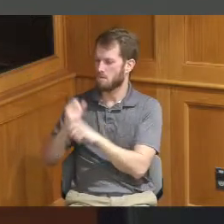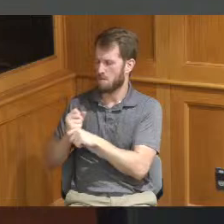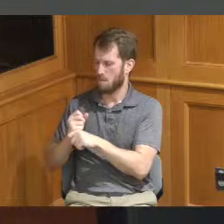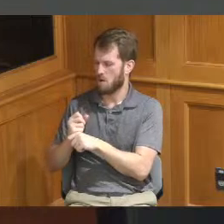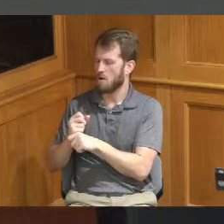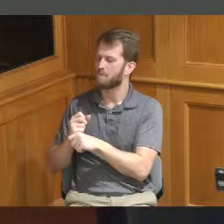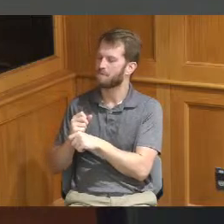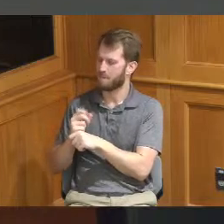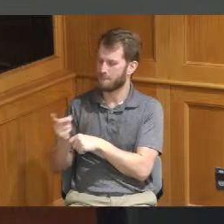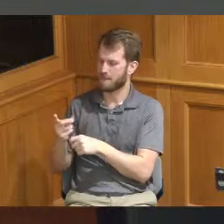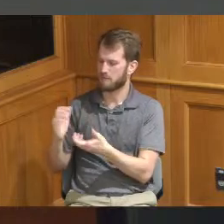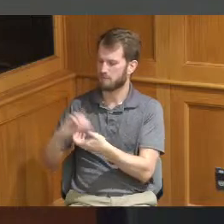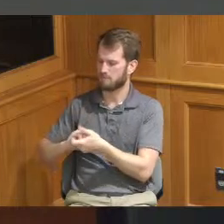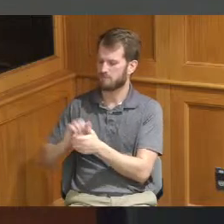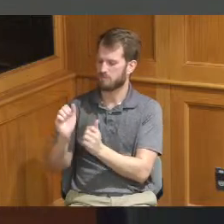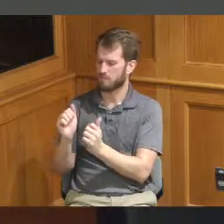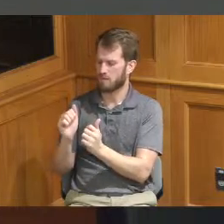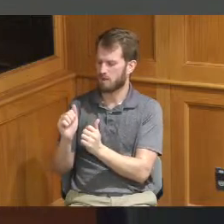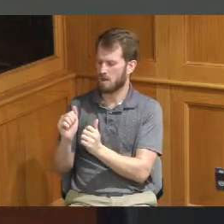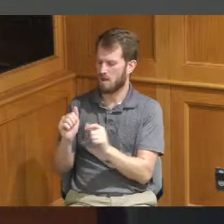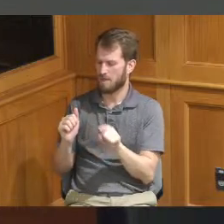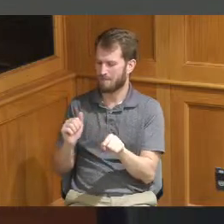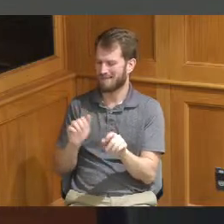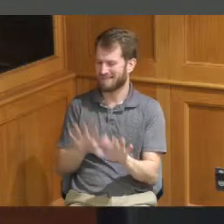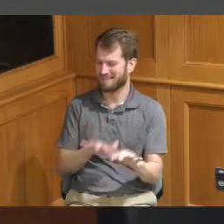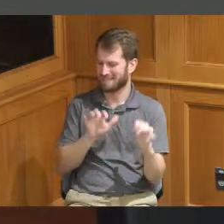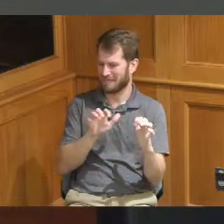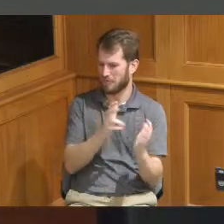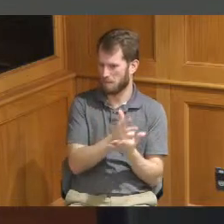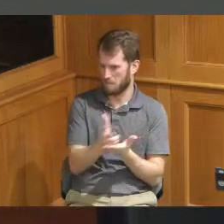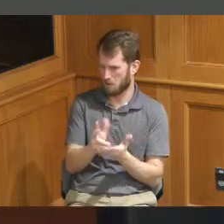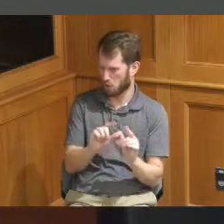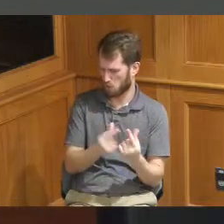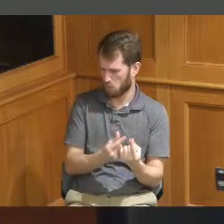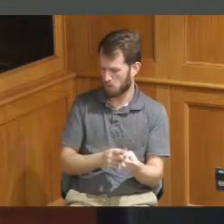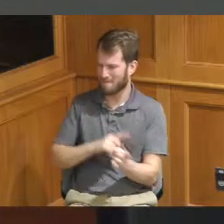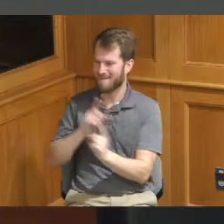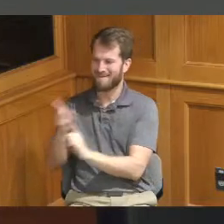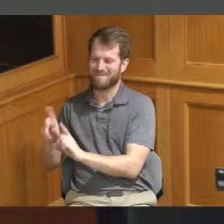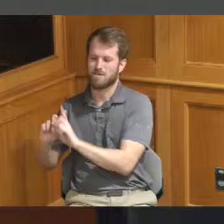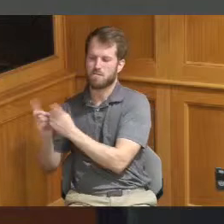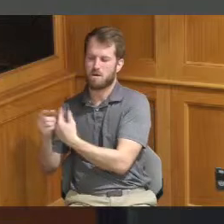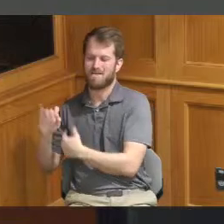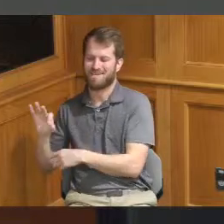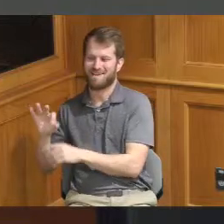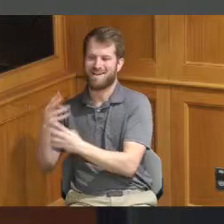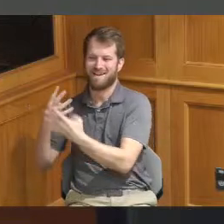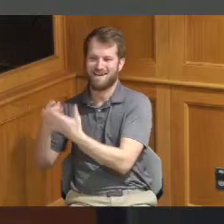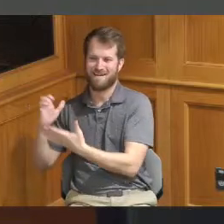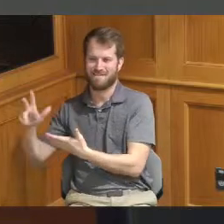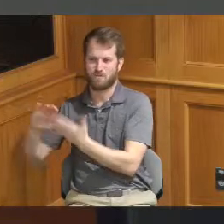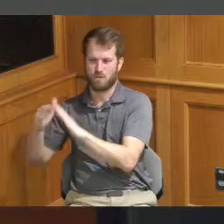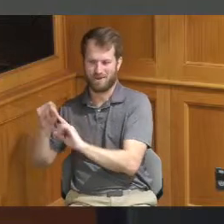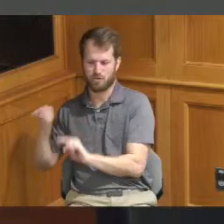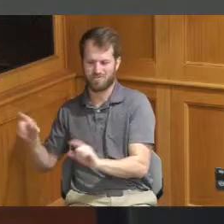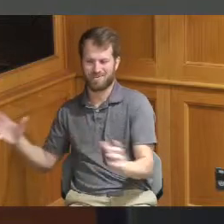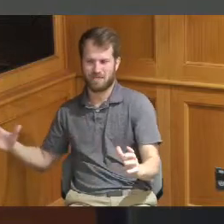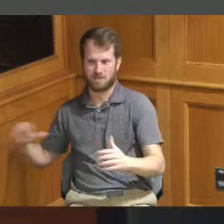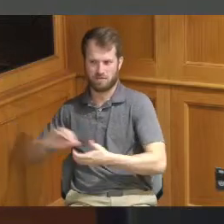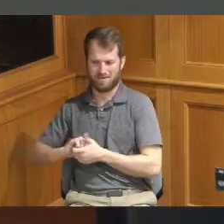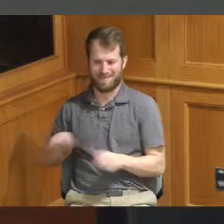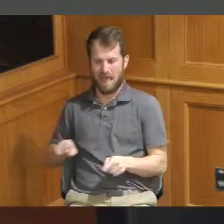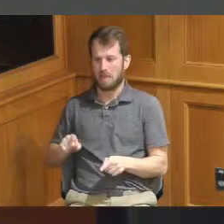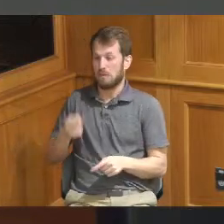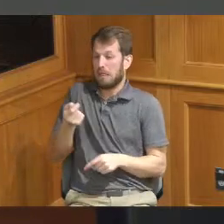was a partnership between our stadium parking group and the Department of Reentry. It does slightly precede my